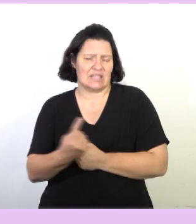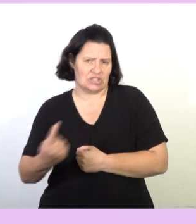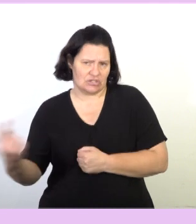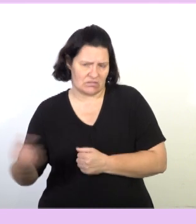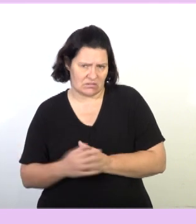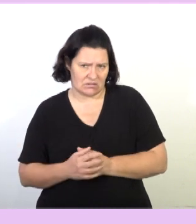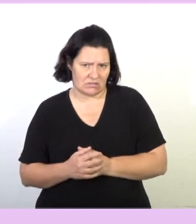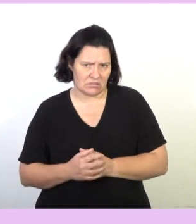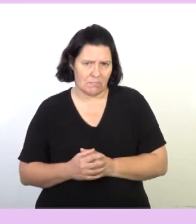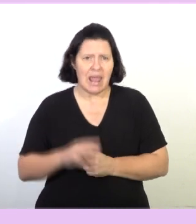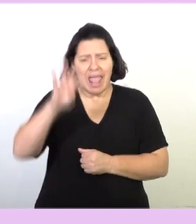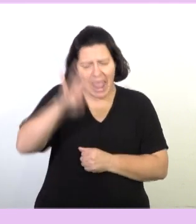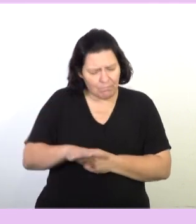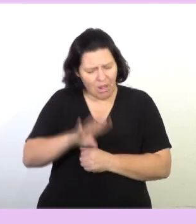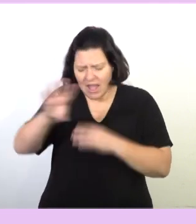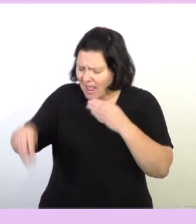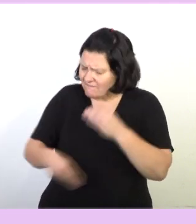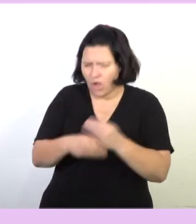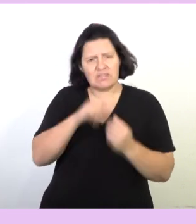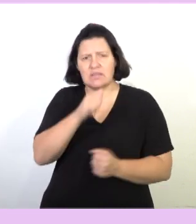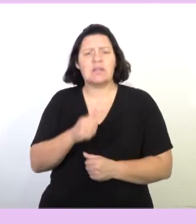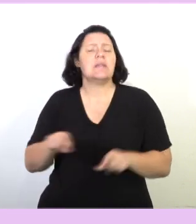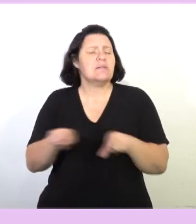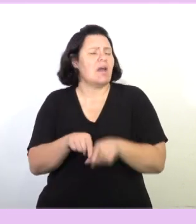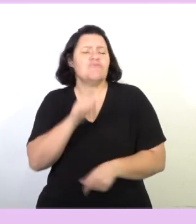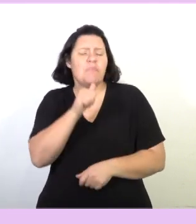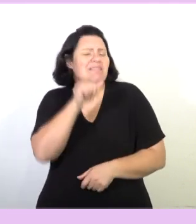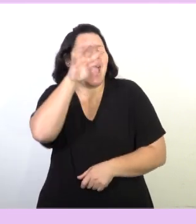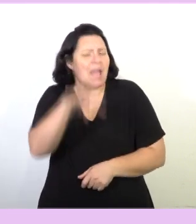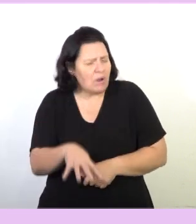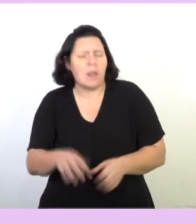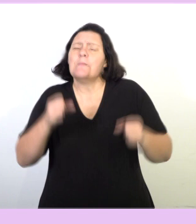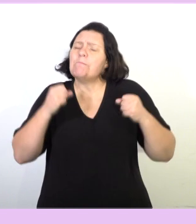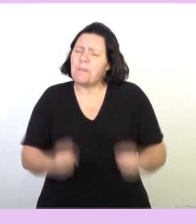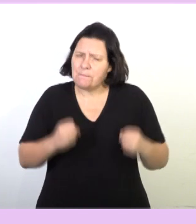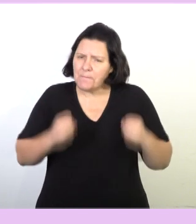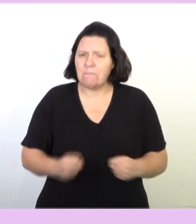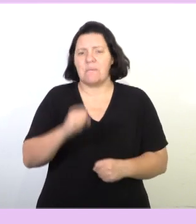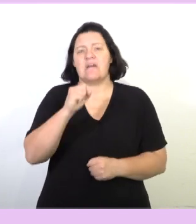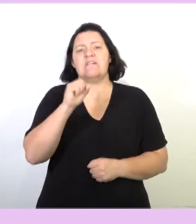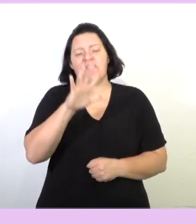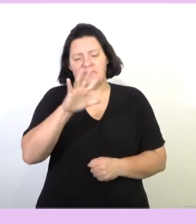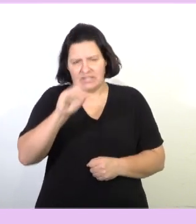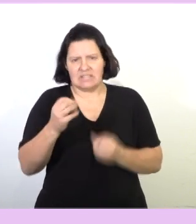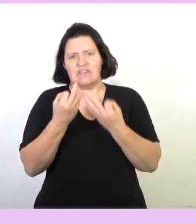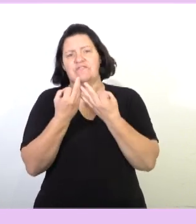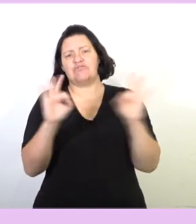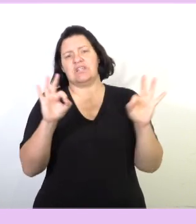does not exclude April. So even in April, Dino will still get 50